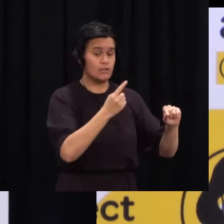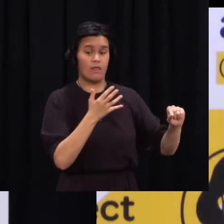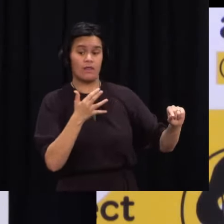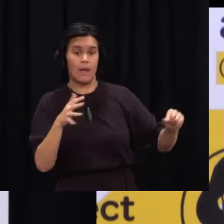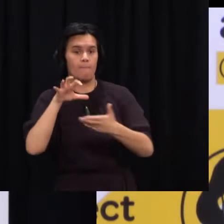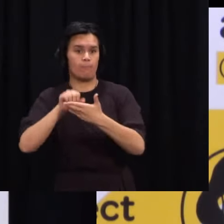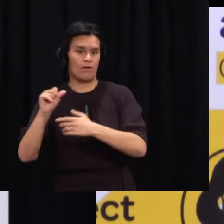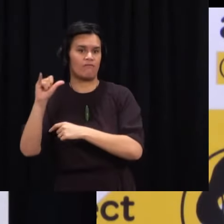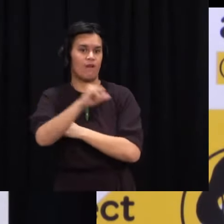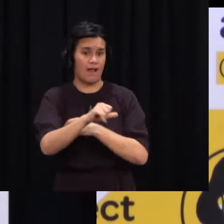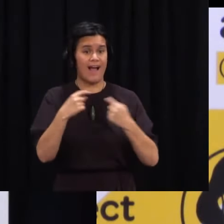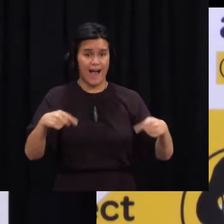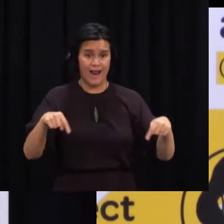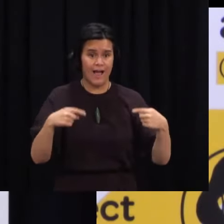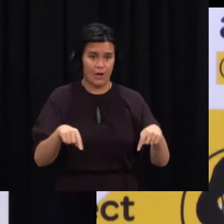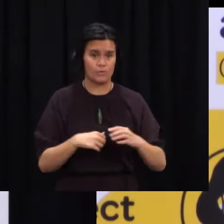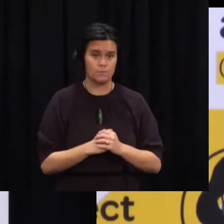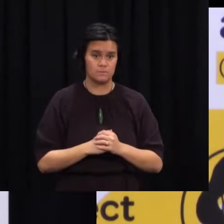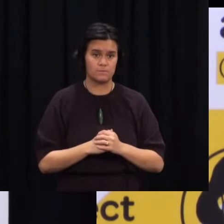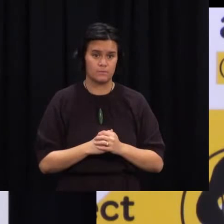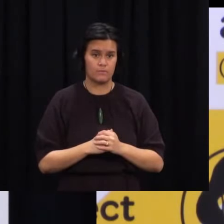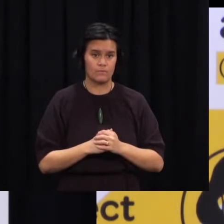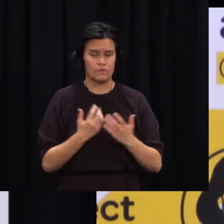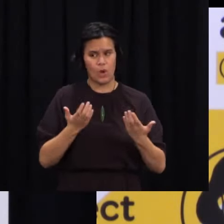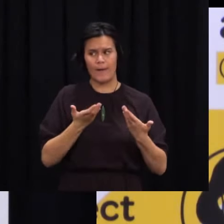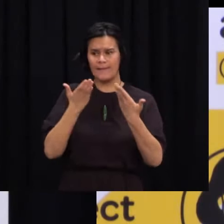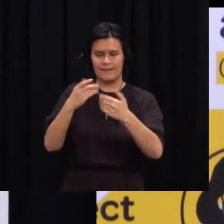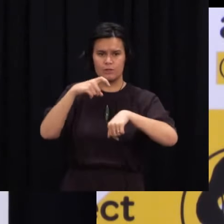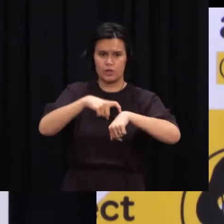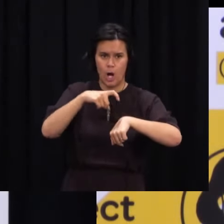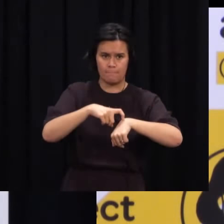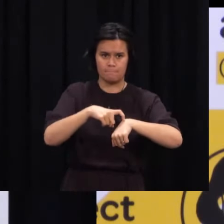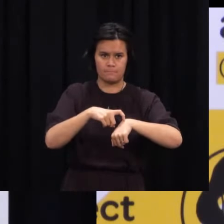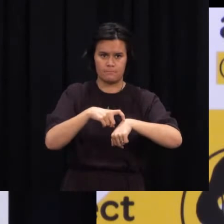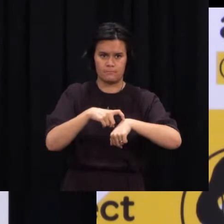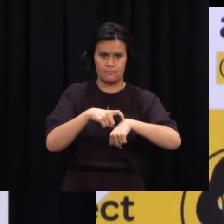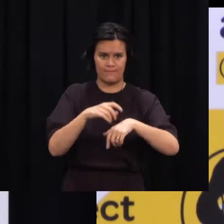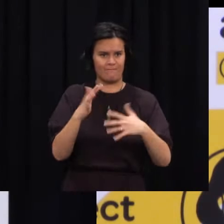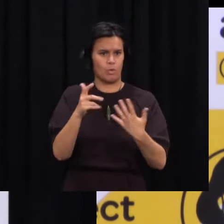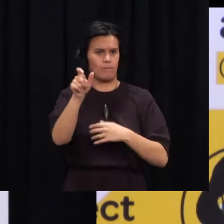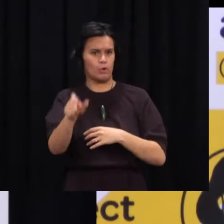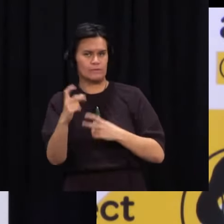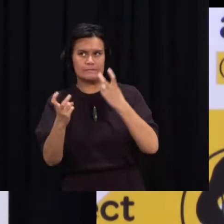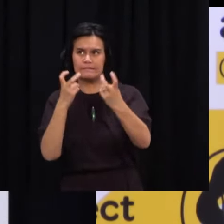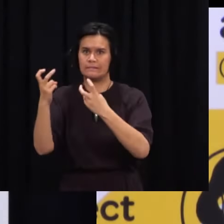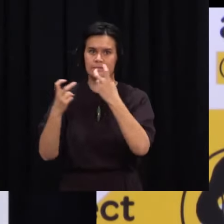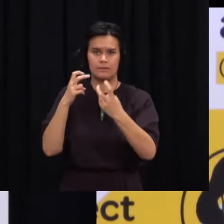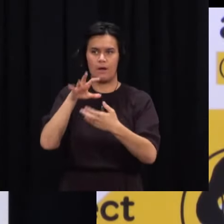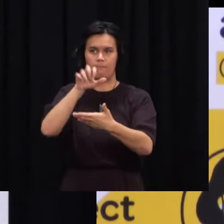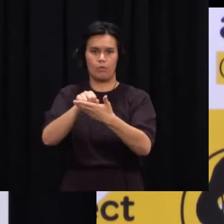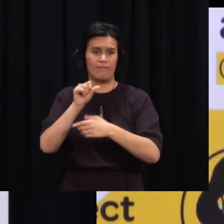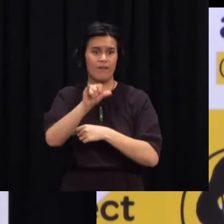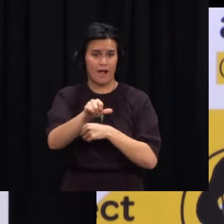release people's ability to then meet that room availability. I would mention that